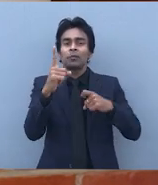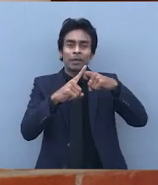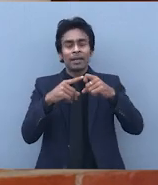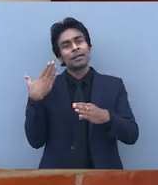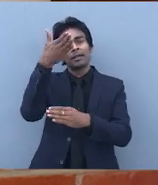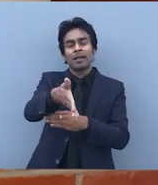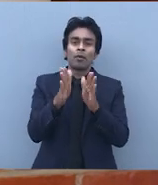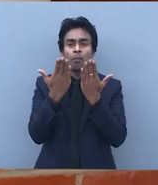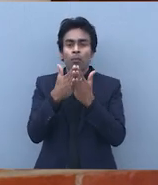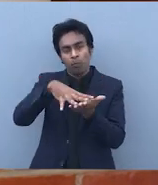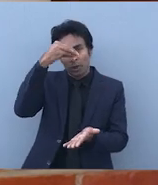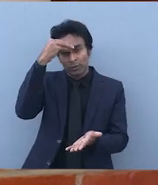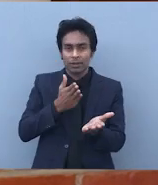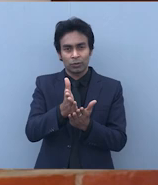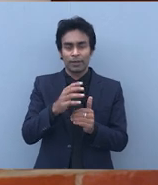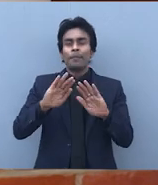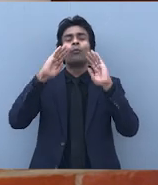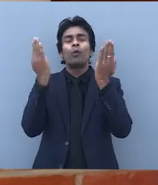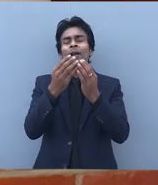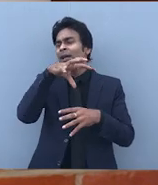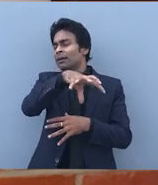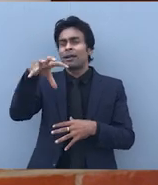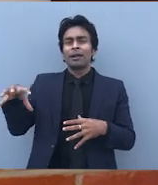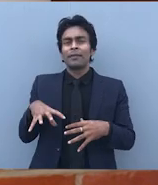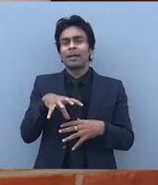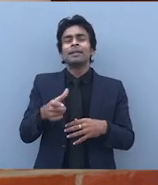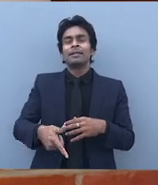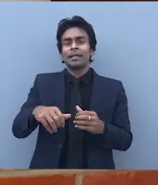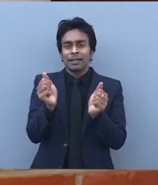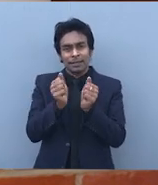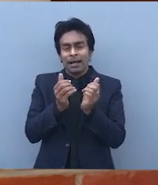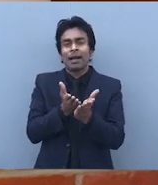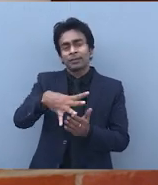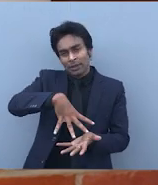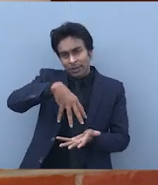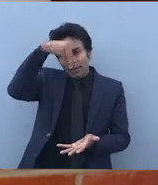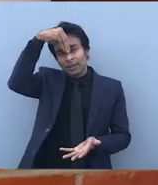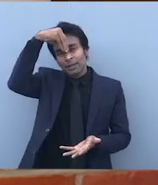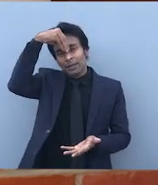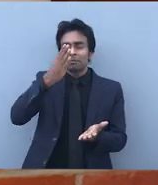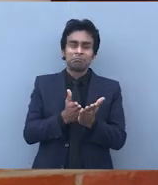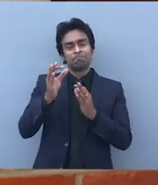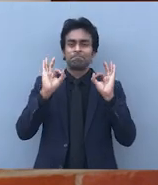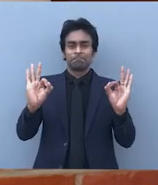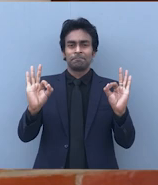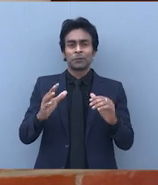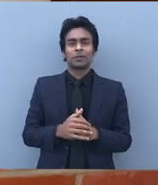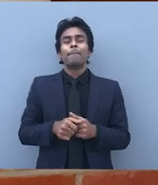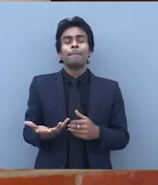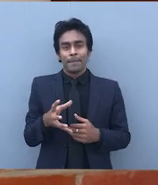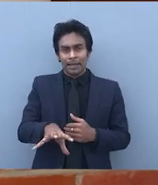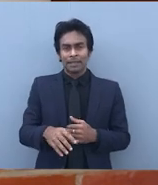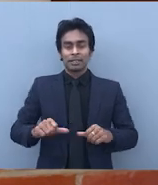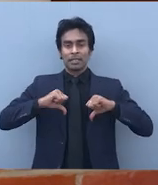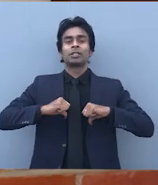Bangladesh celebrates 50 years of extraordinary progress as a nation. And we're pleased to celebrate the pivotal role the British